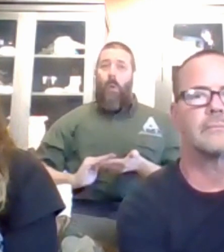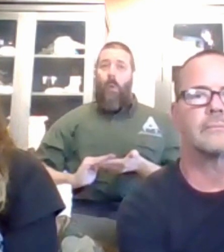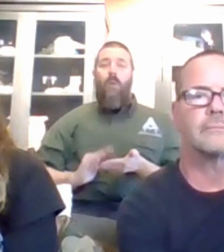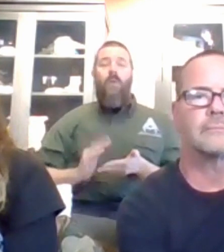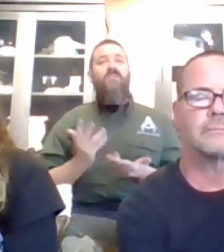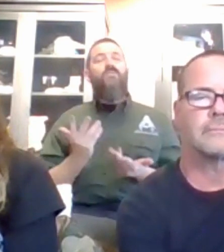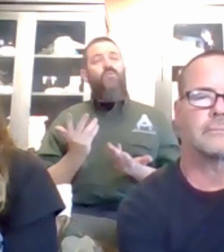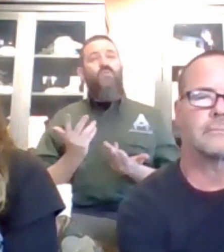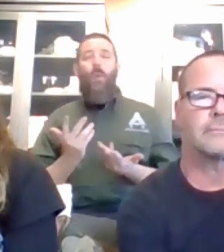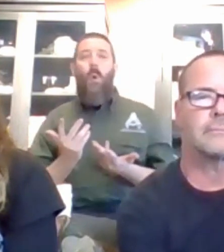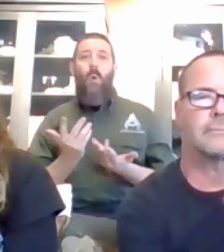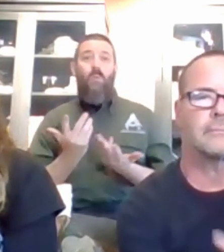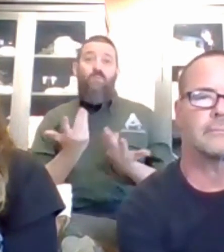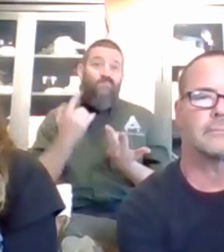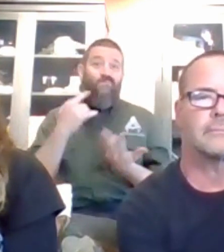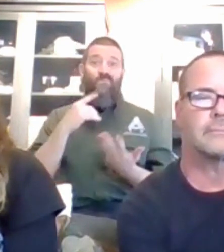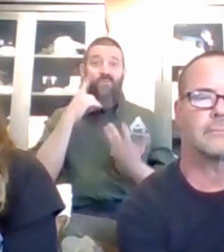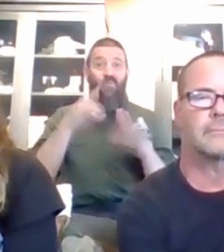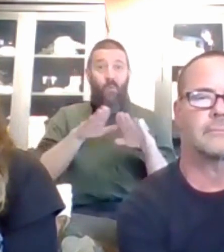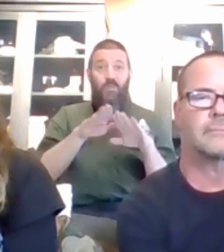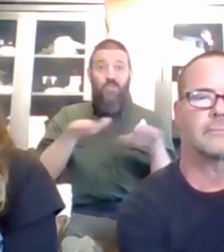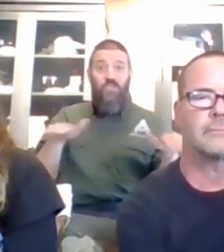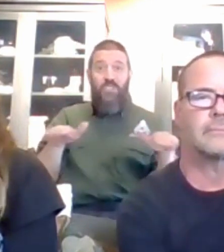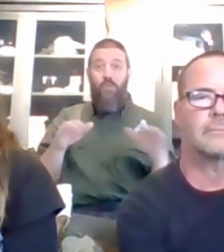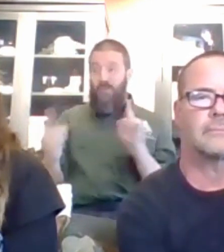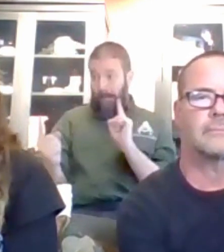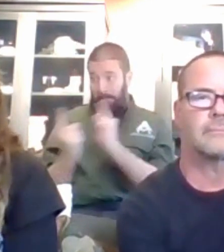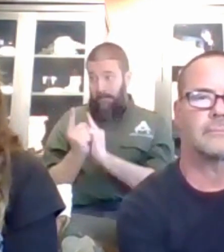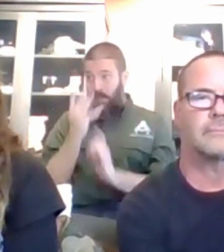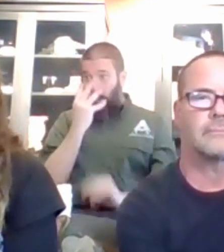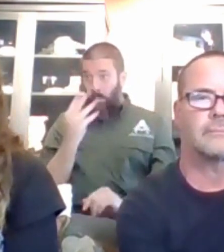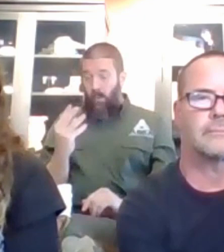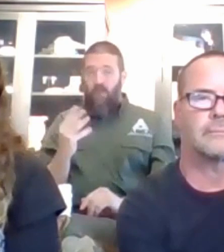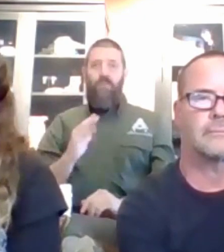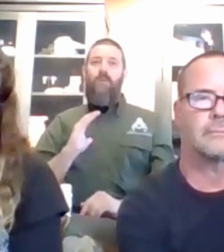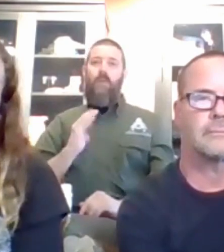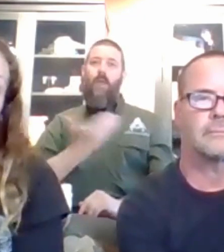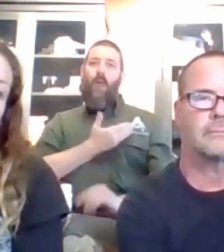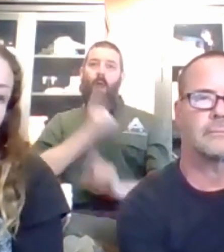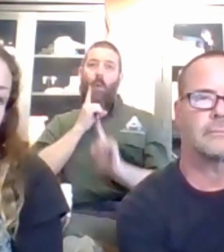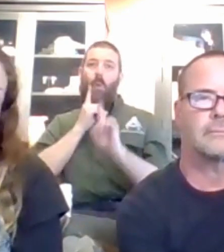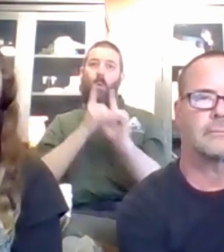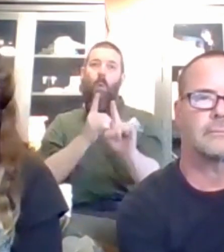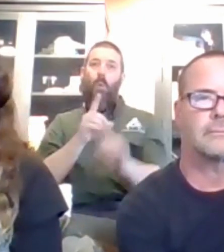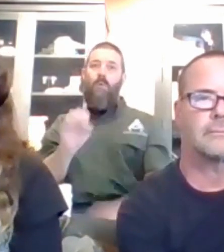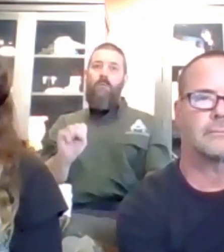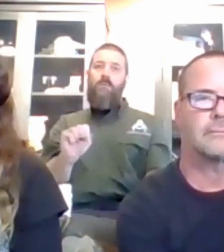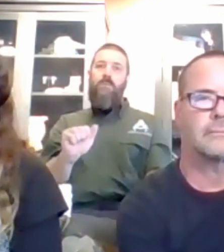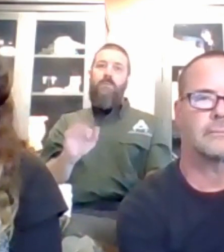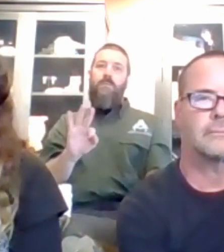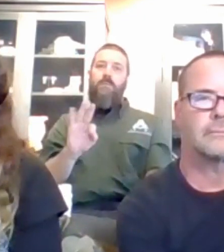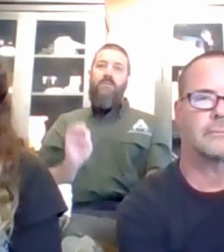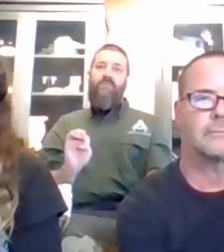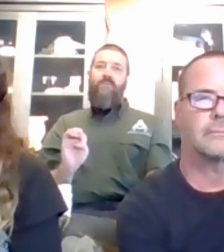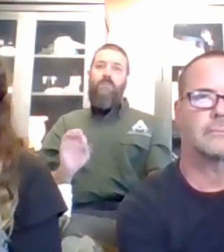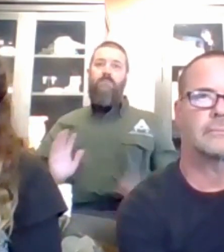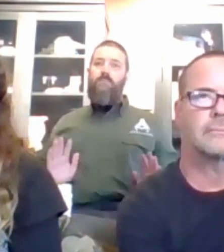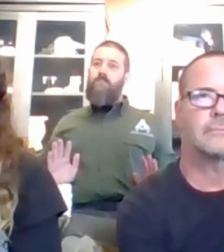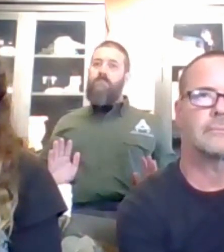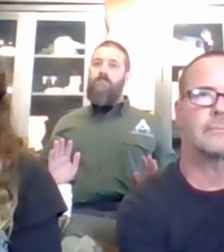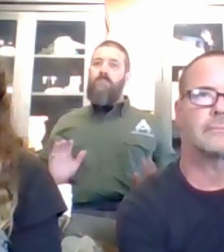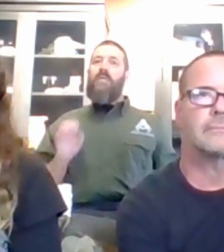everything. So, just talking about kids meeting wolves is so safe, and that's what our goal is.